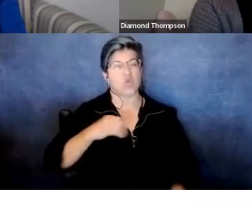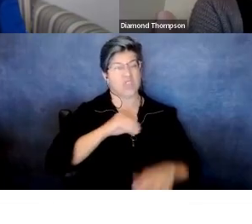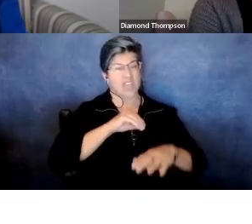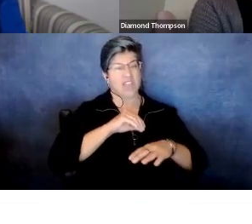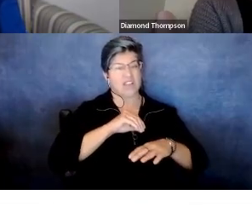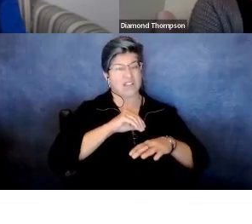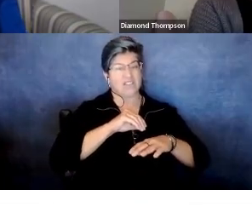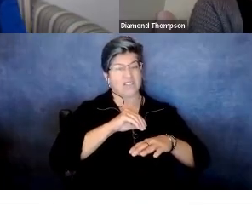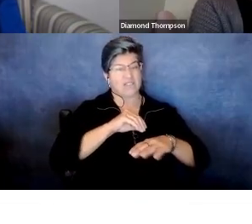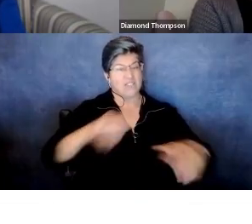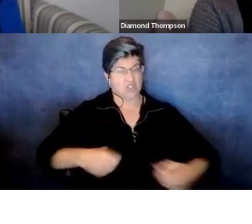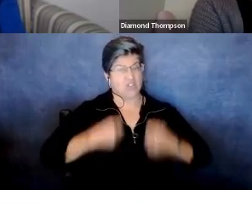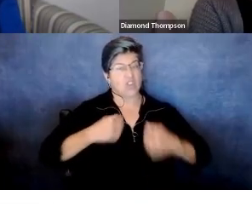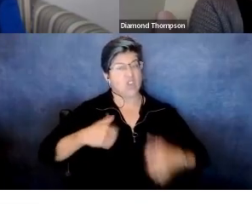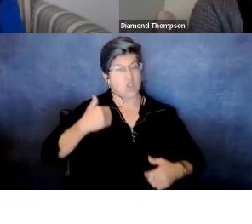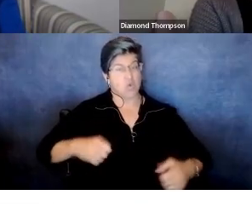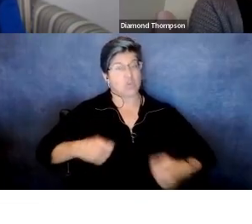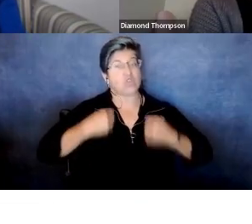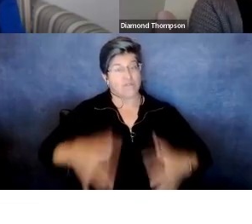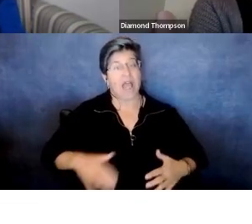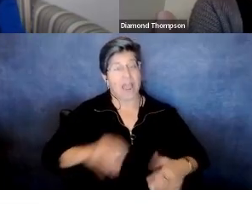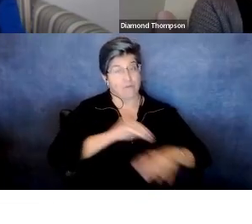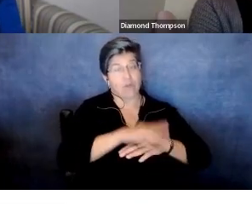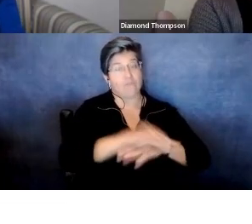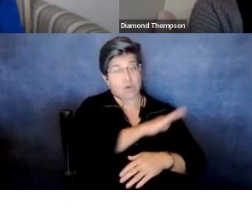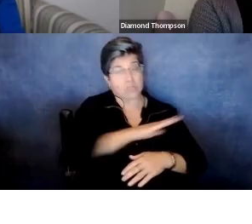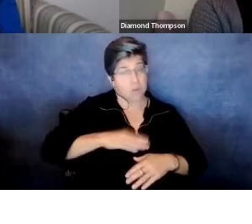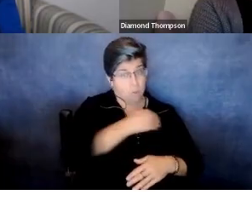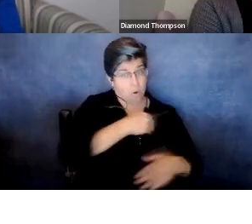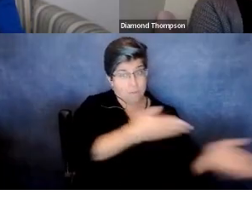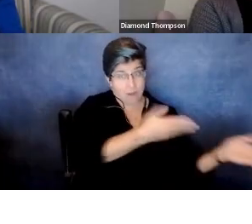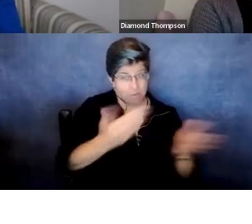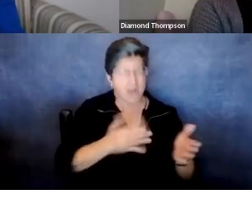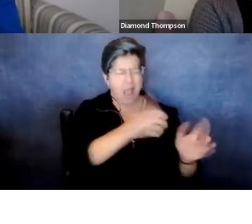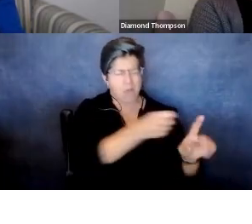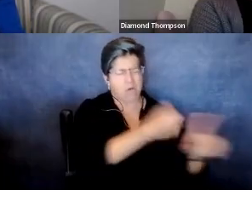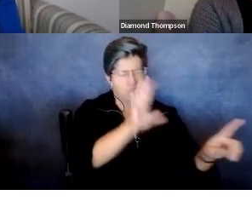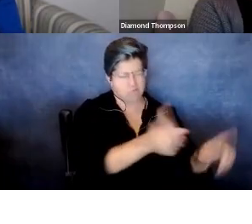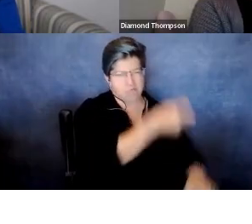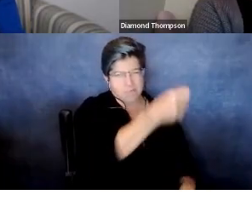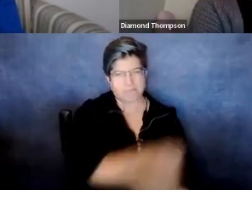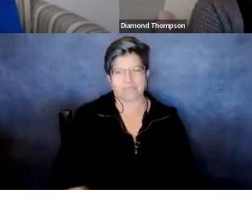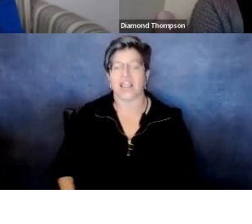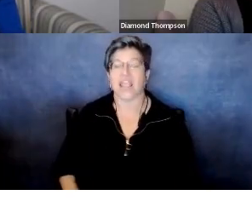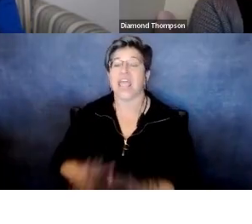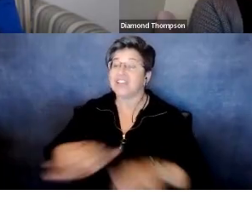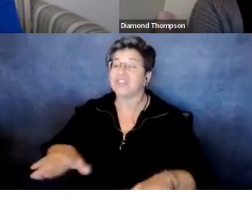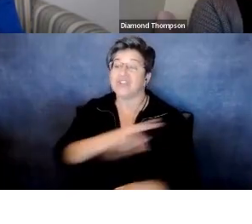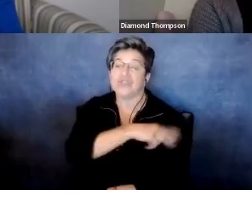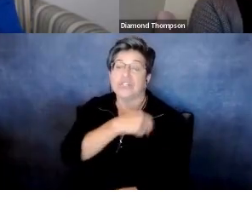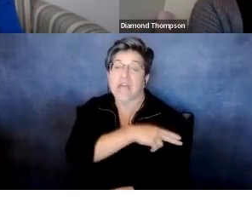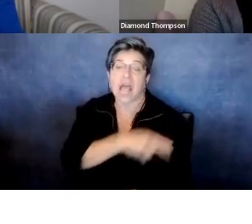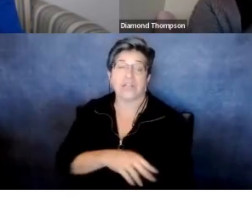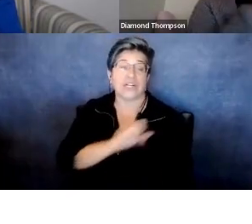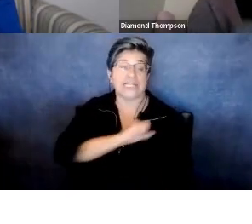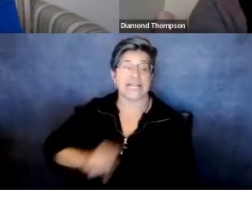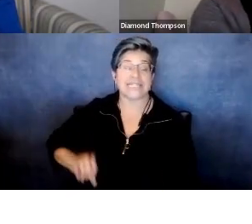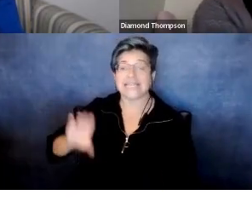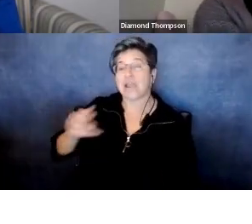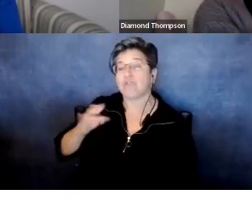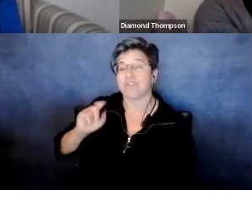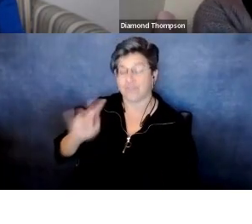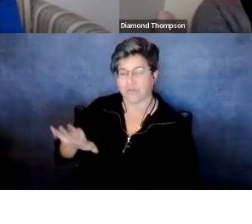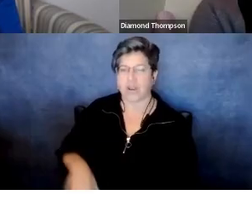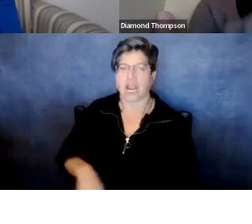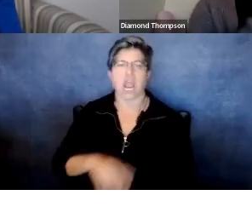And children's hospitals, Children's Hospital of Philadelphia and St. Christopher's. We're going to talk more about this in a minute.